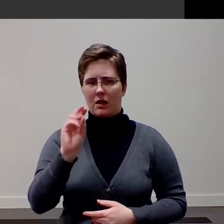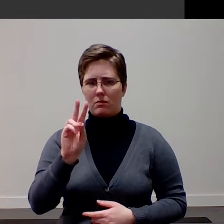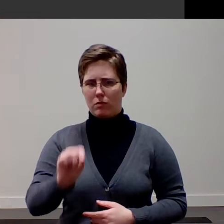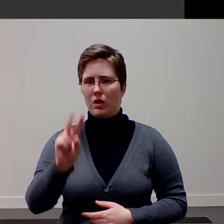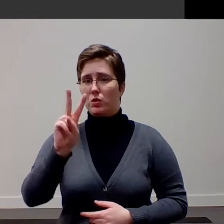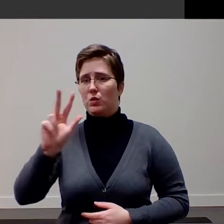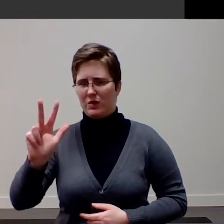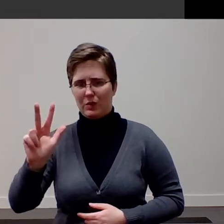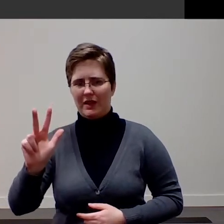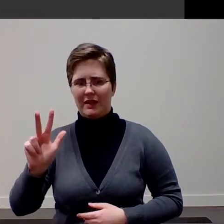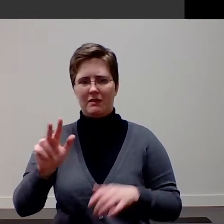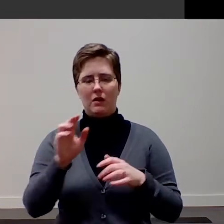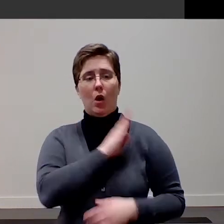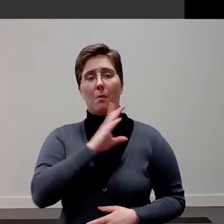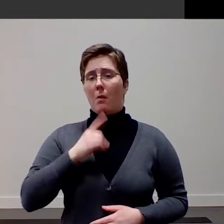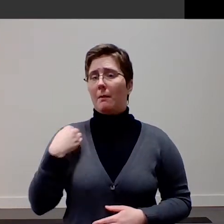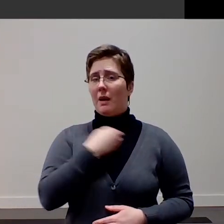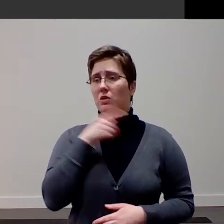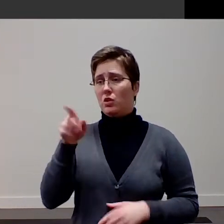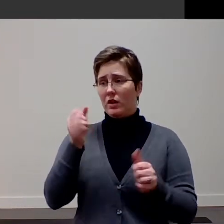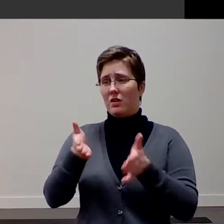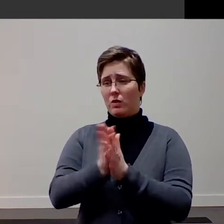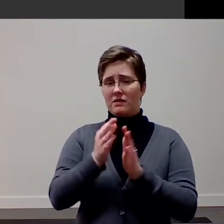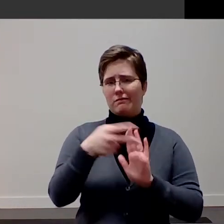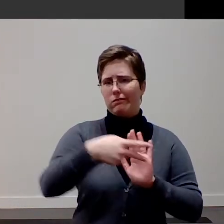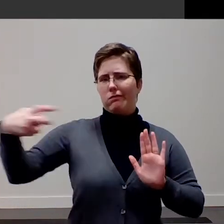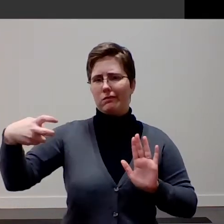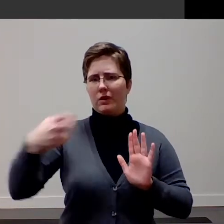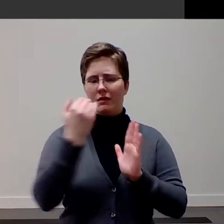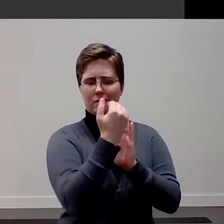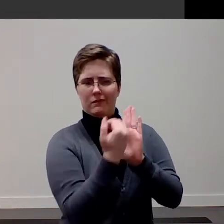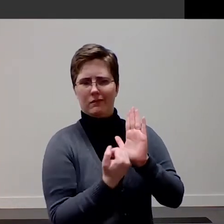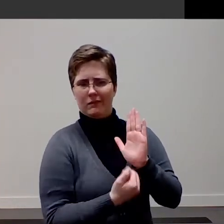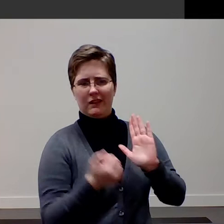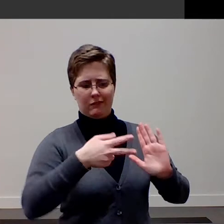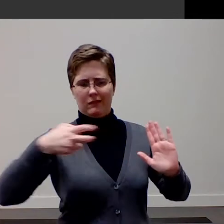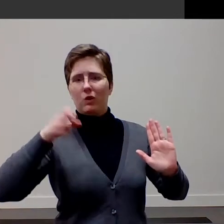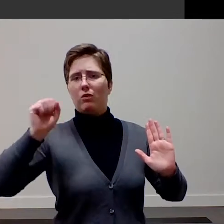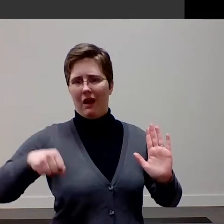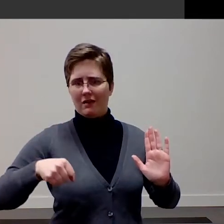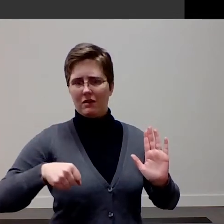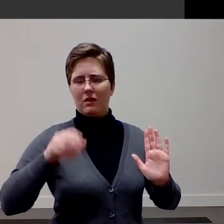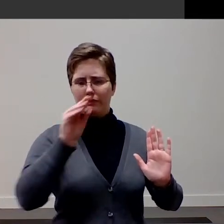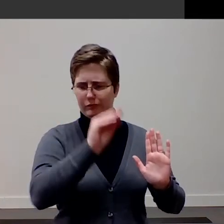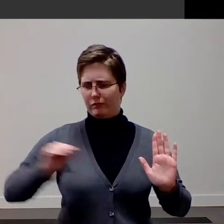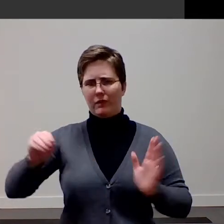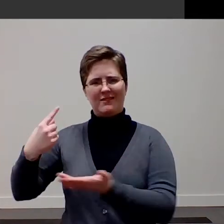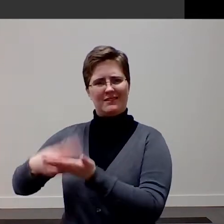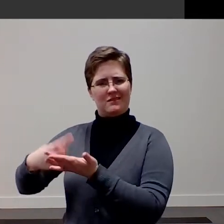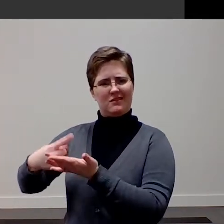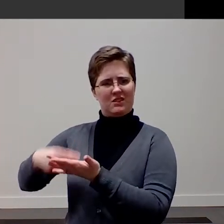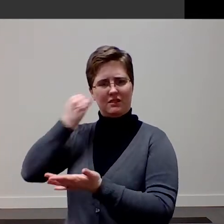6.23. And board members, you may request to pull an item from the consent agenda and move it to